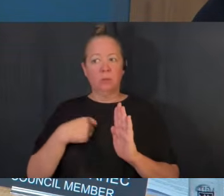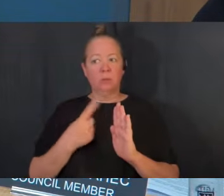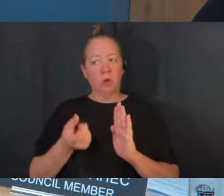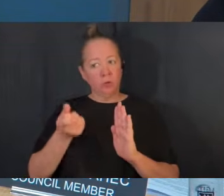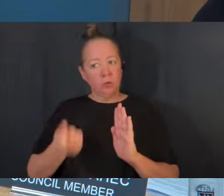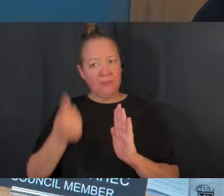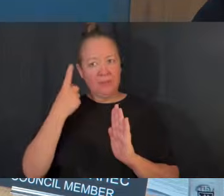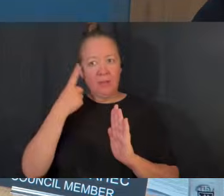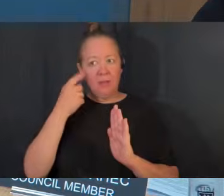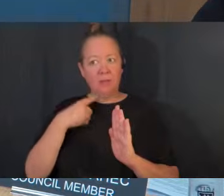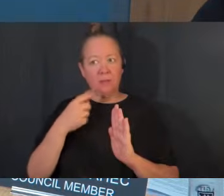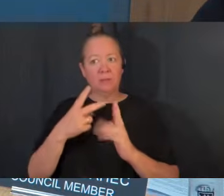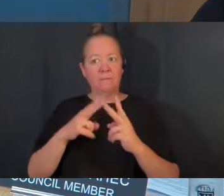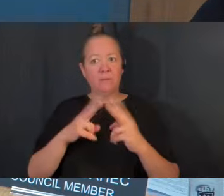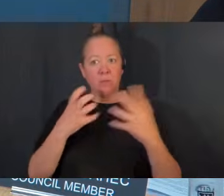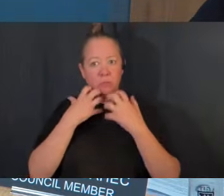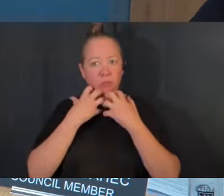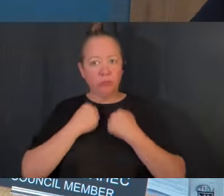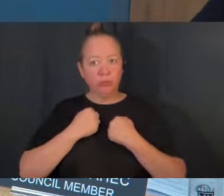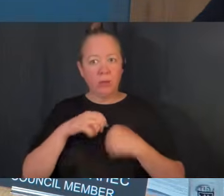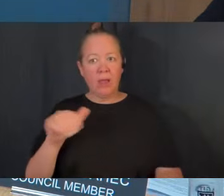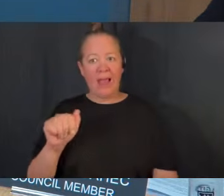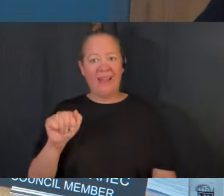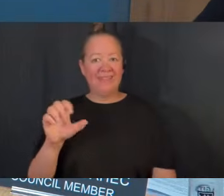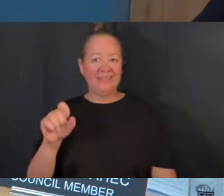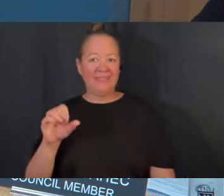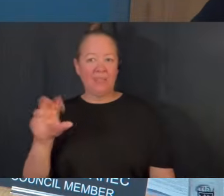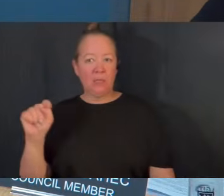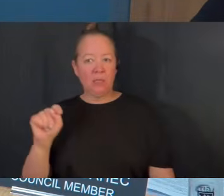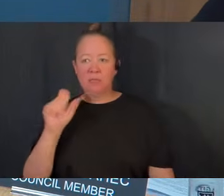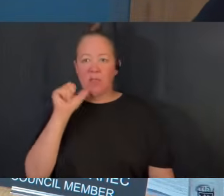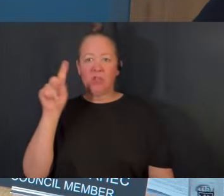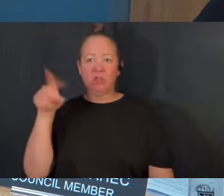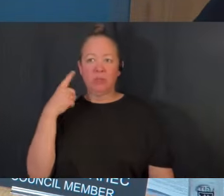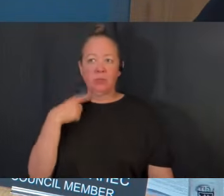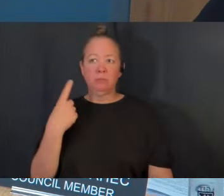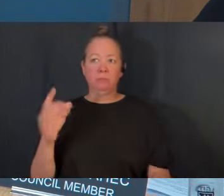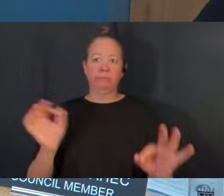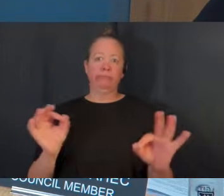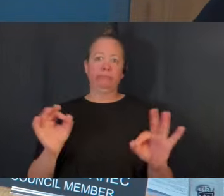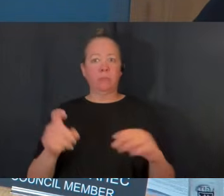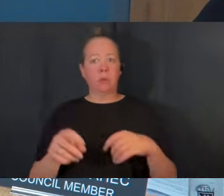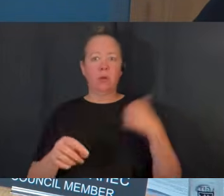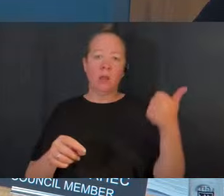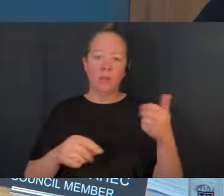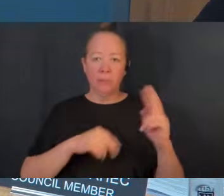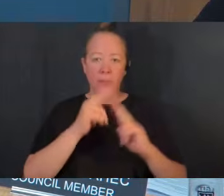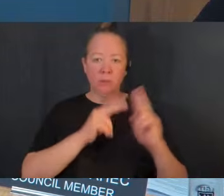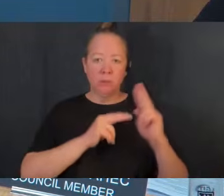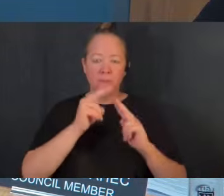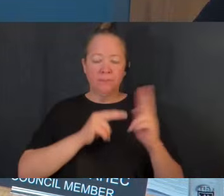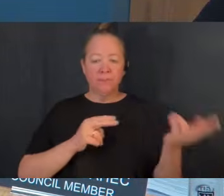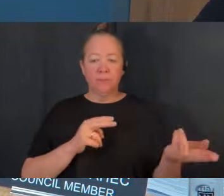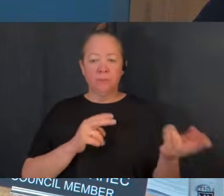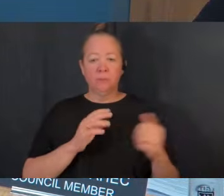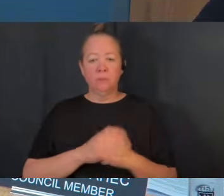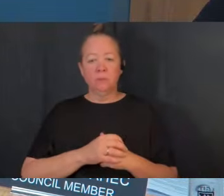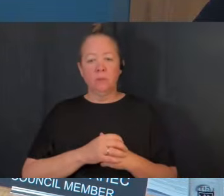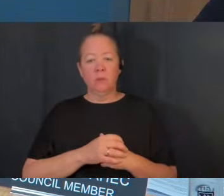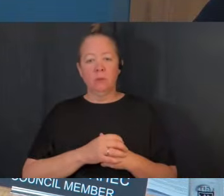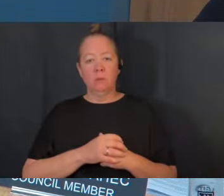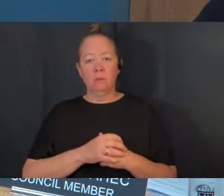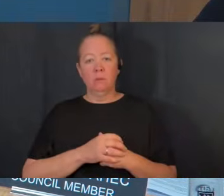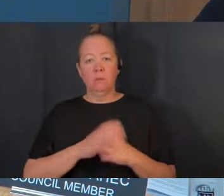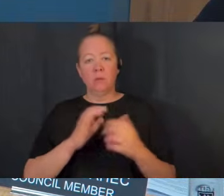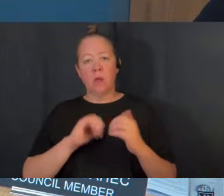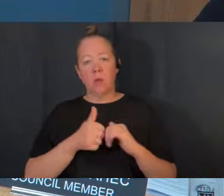asset and not as just another building that the market will resolve as it sees fit,